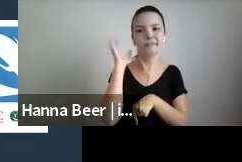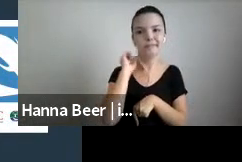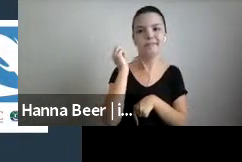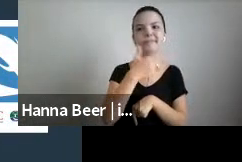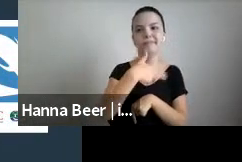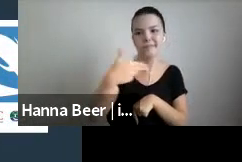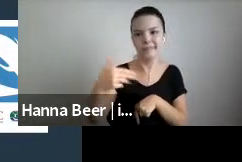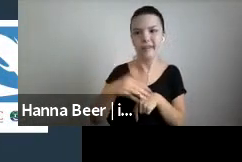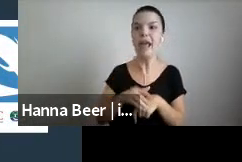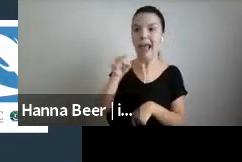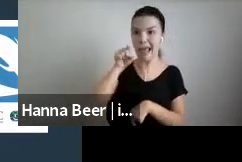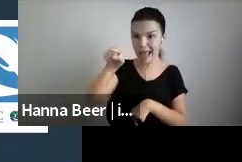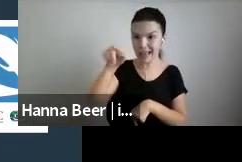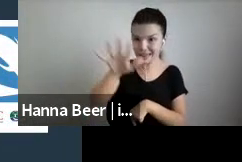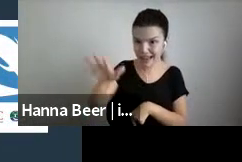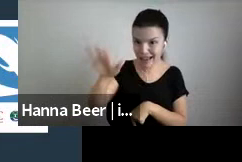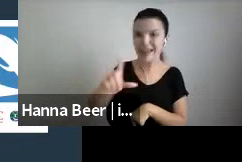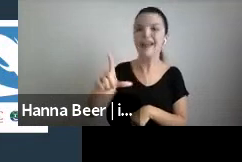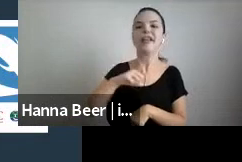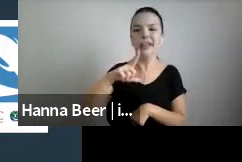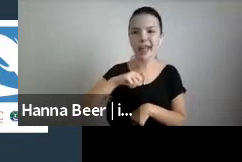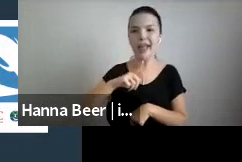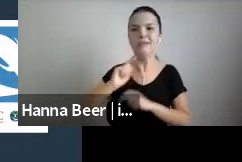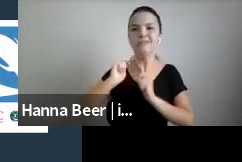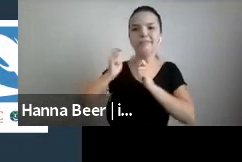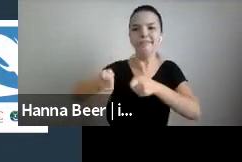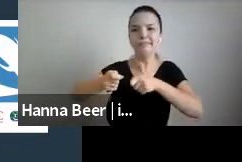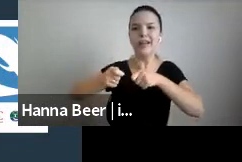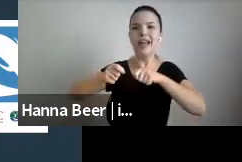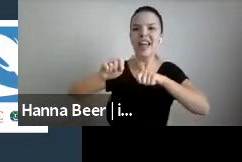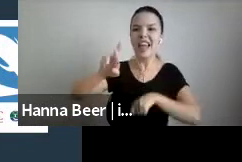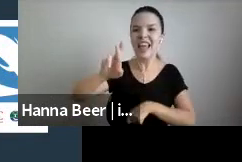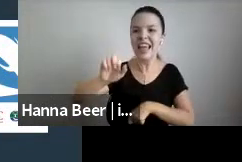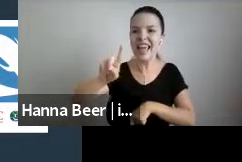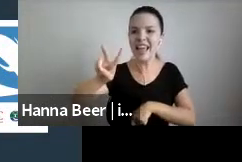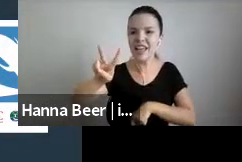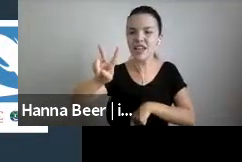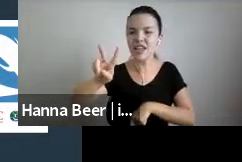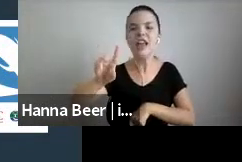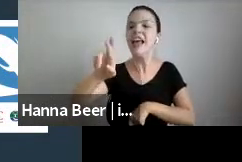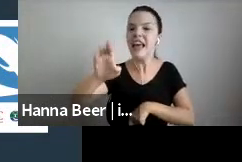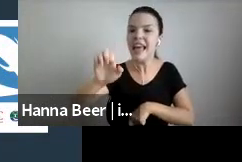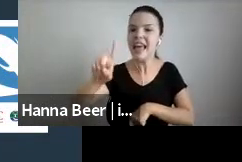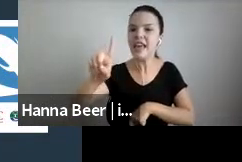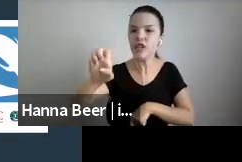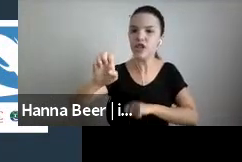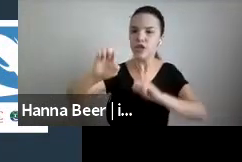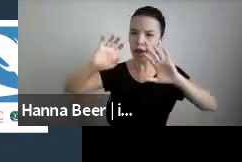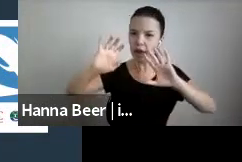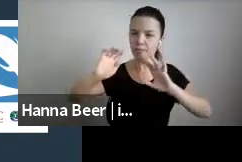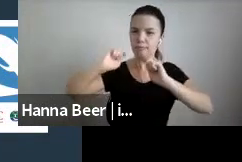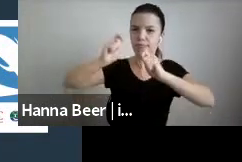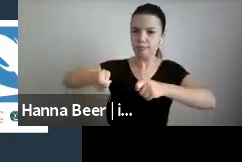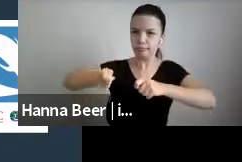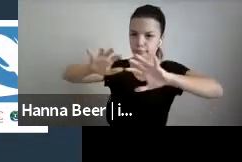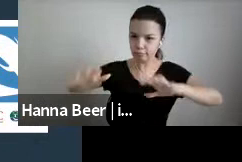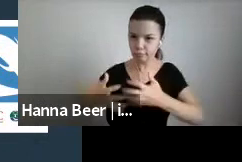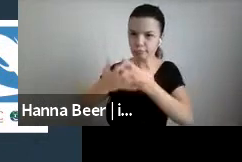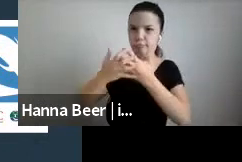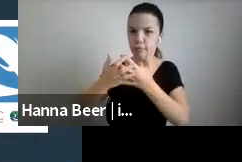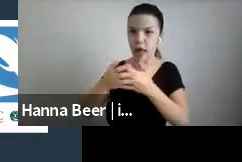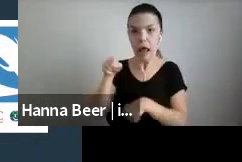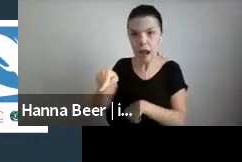nets in the Pelagos Sanctuary. They weren't removed right away, but they have since